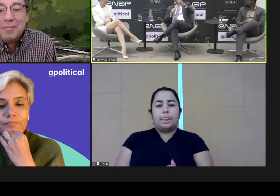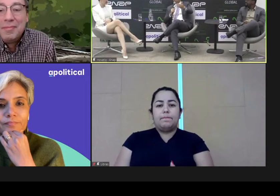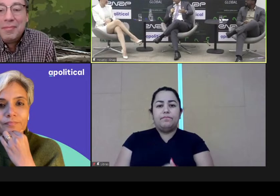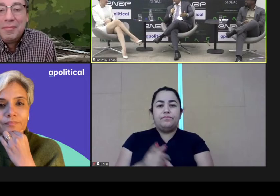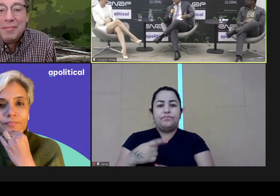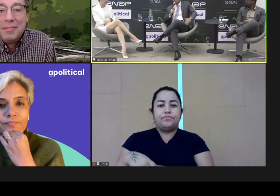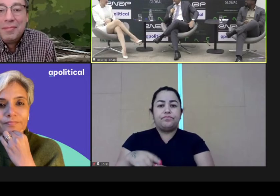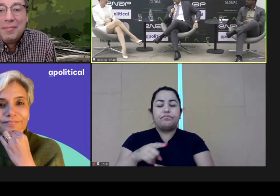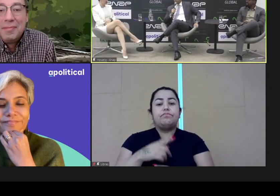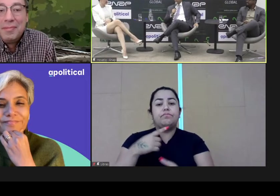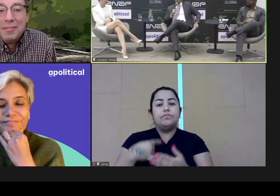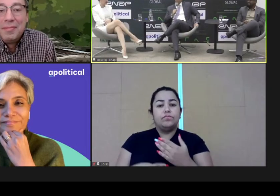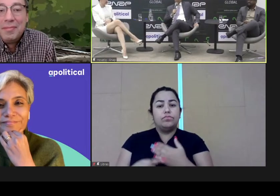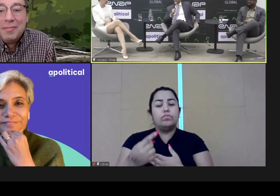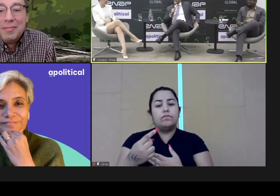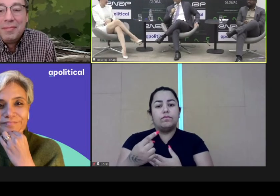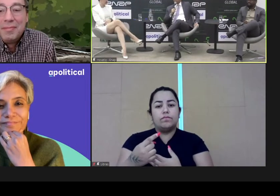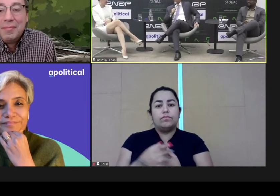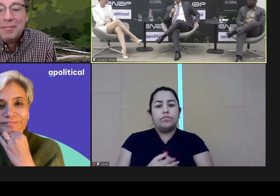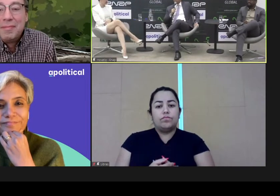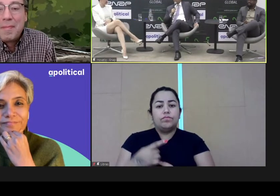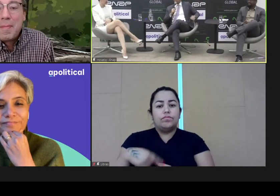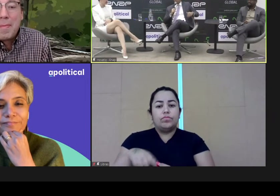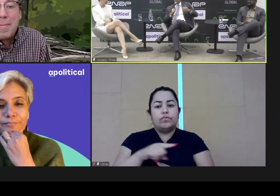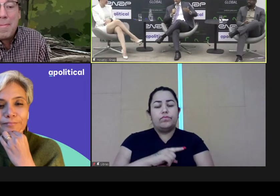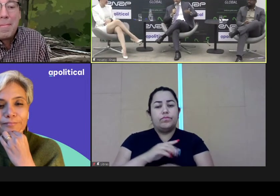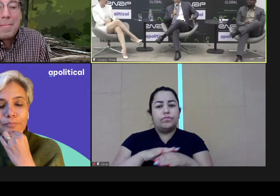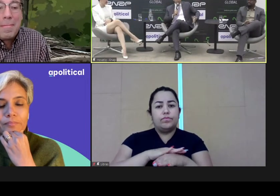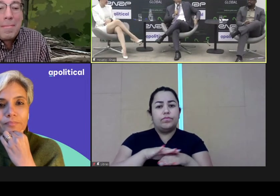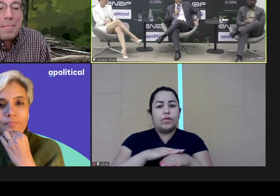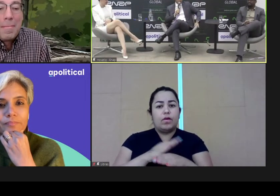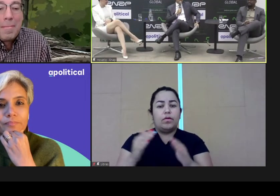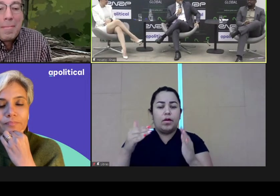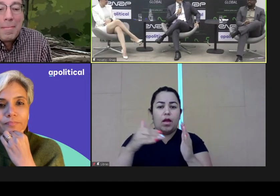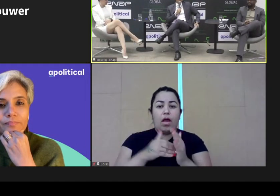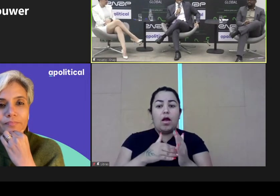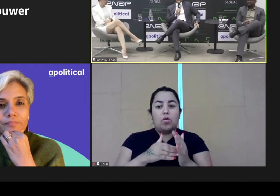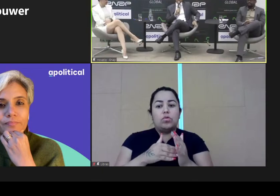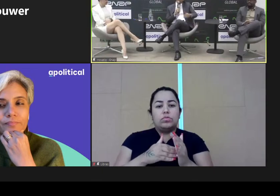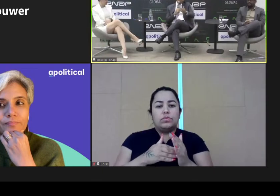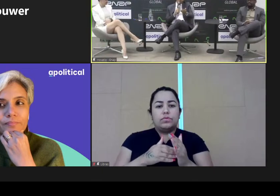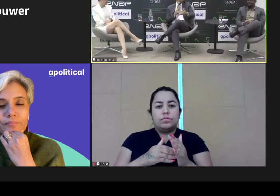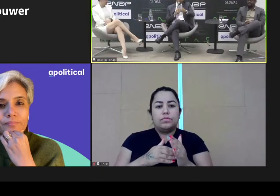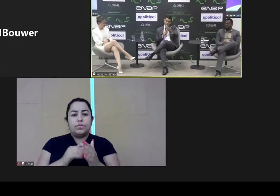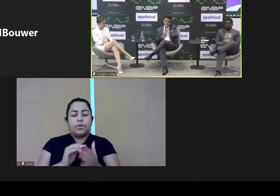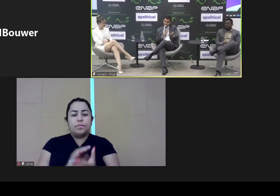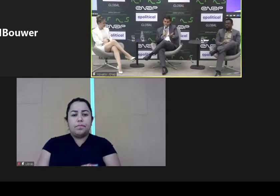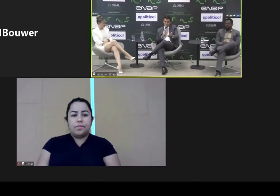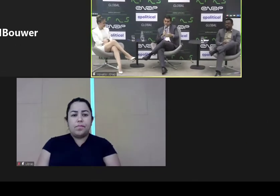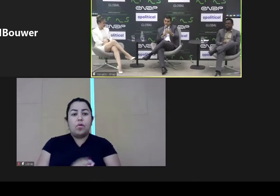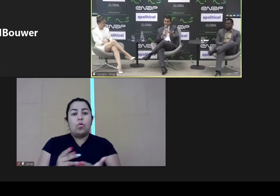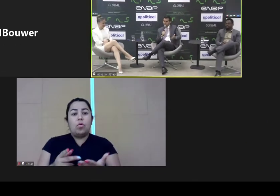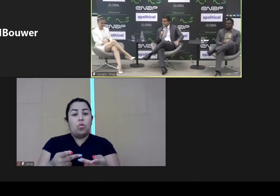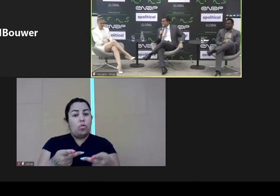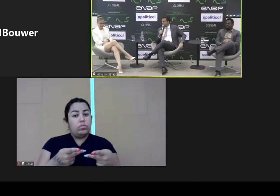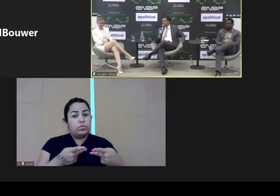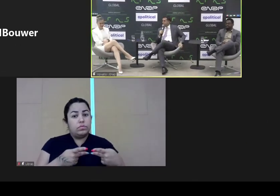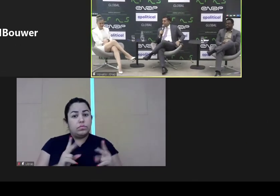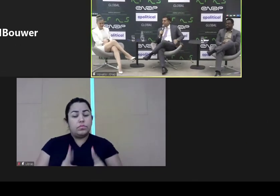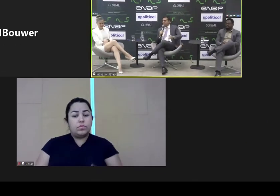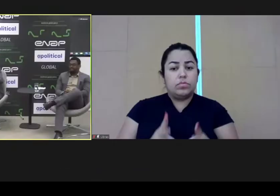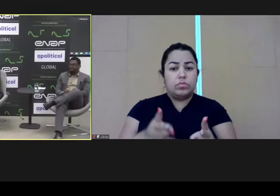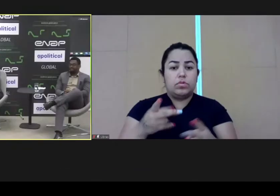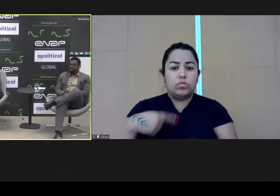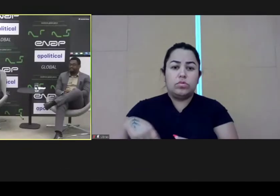Monica. We'll go to the next section in our panel, next panel, the last section. I invite